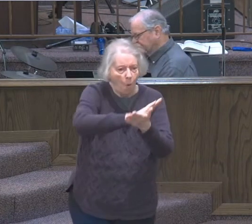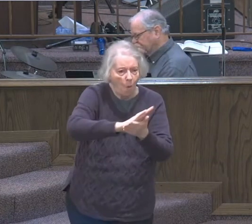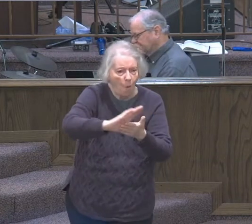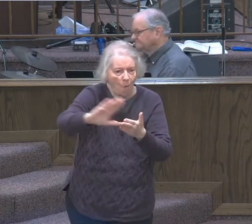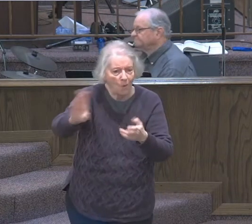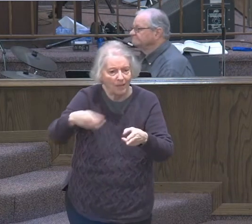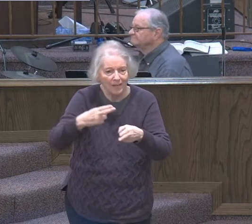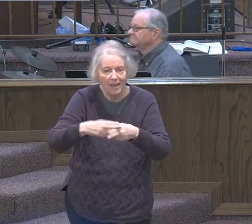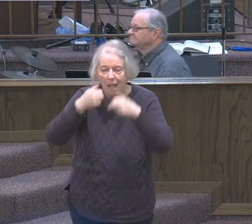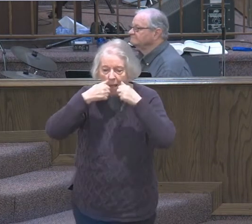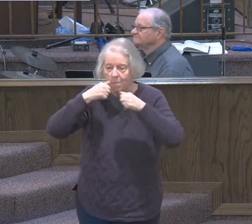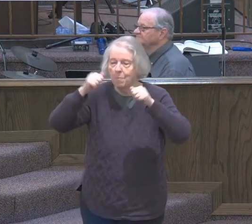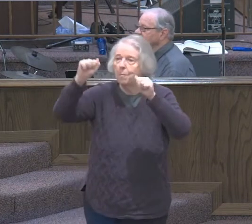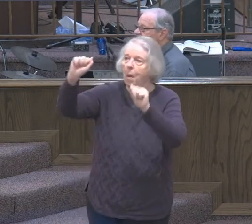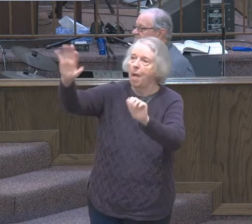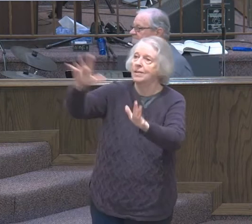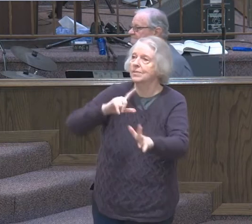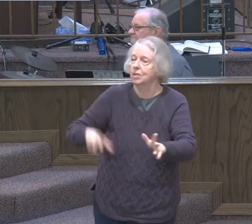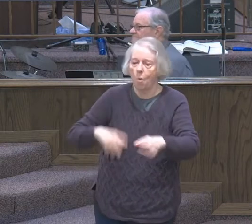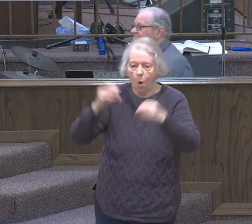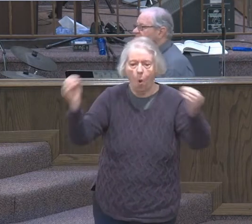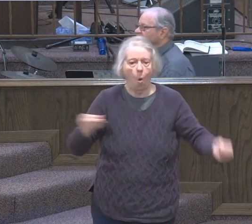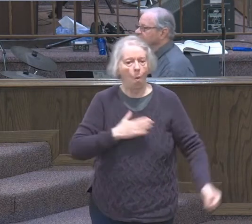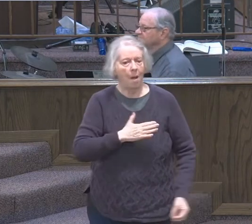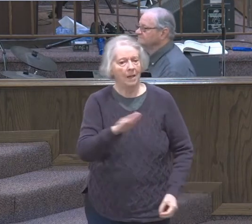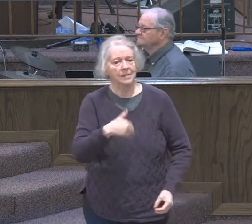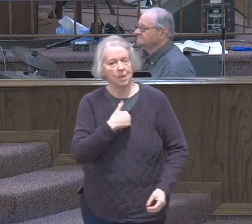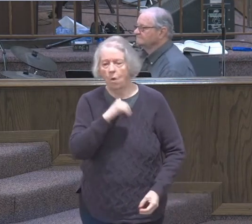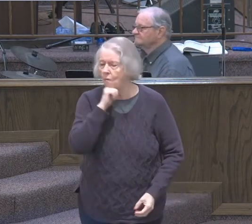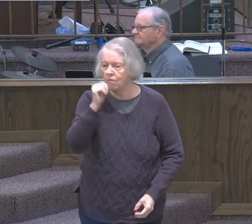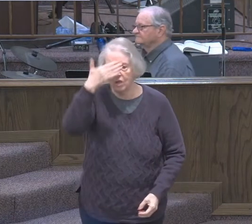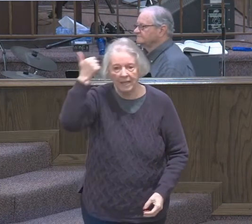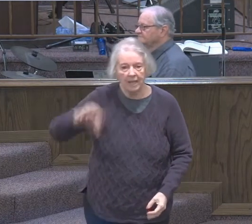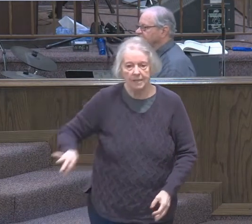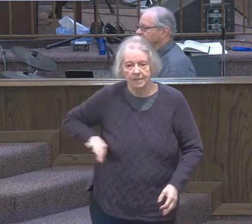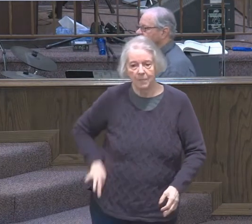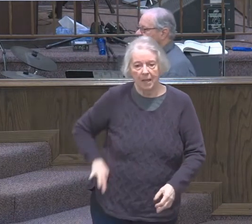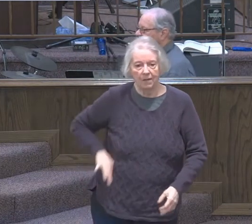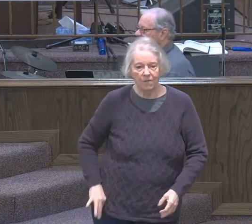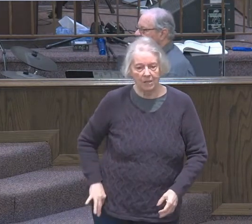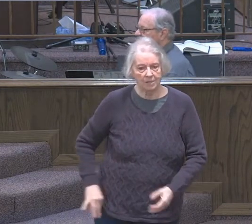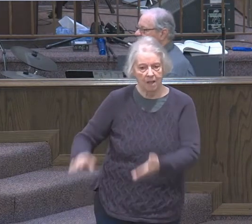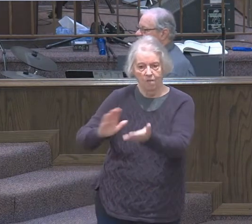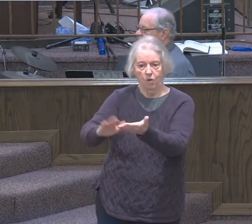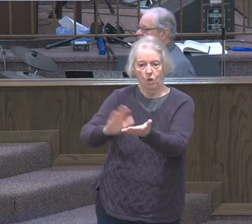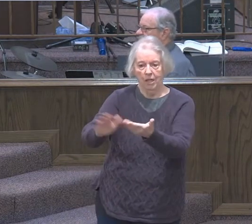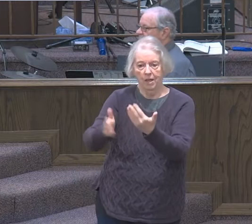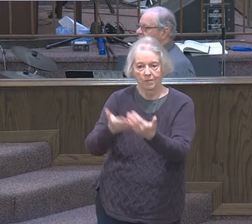Bless the Lord, O my soul, and forget not all his benefits, who forgives all your